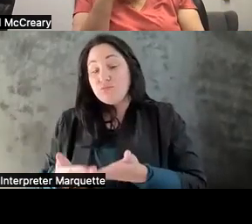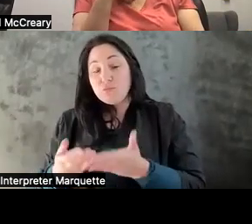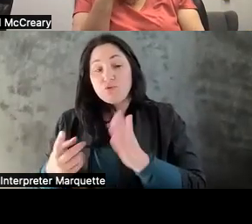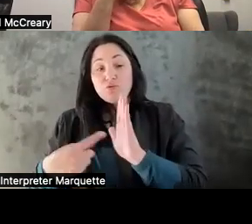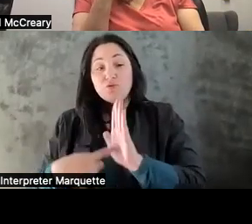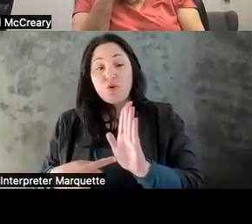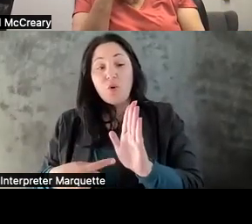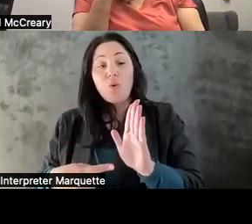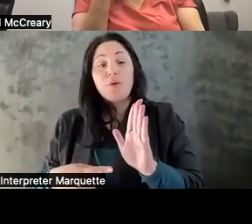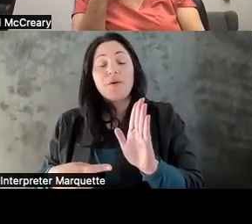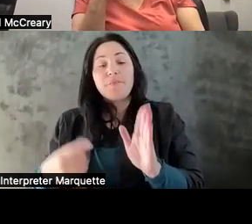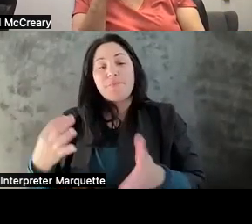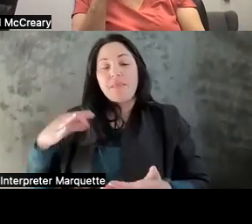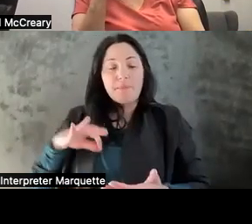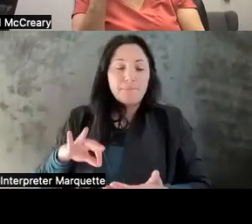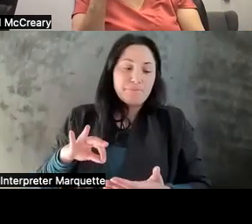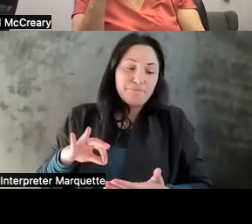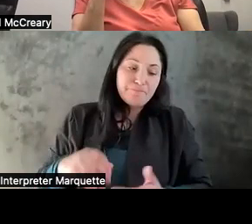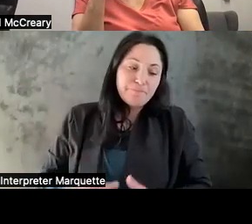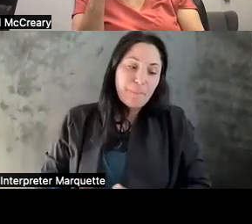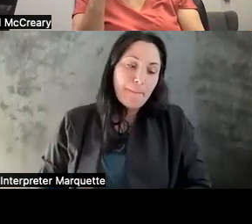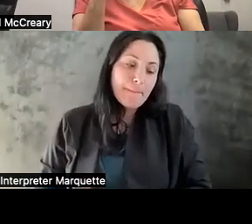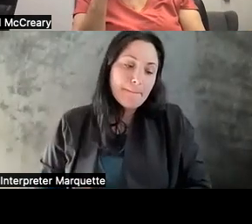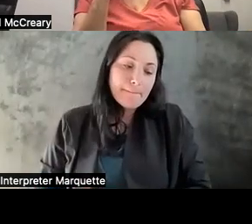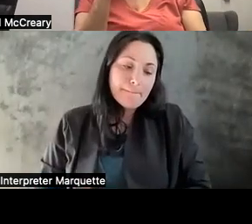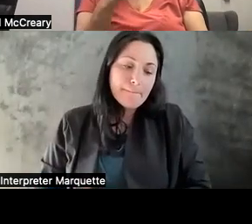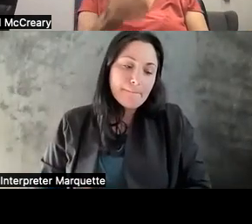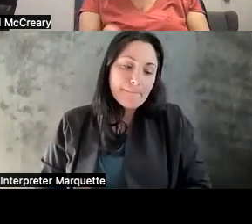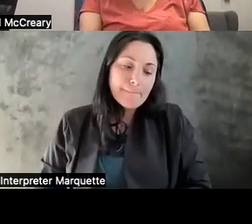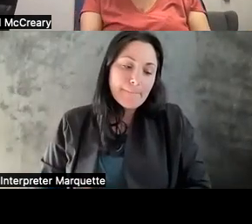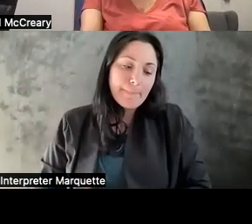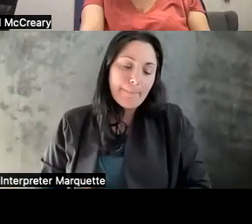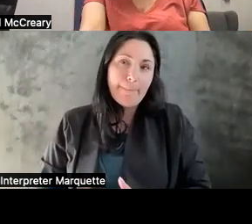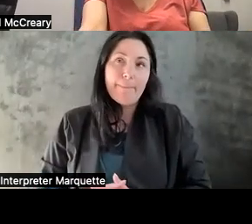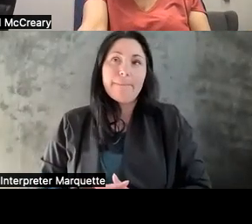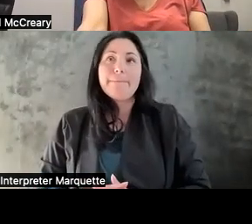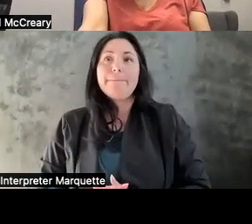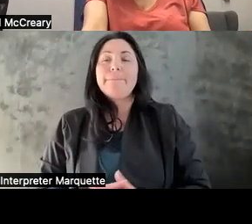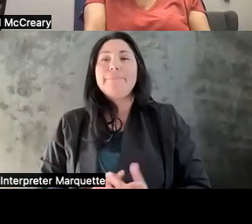to have beneficial effects on the students gaining literacy. And then